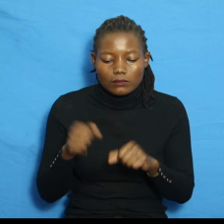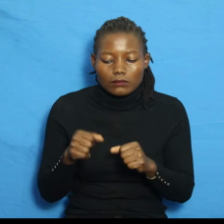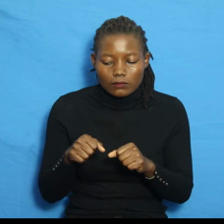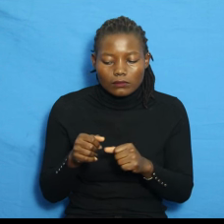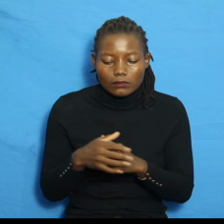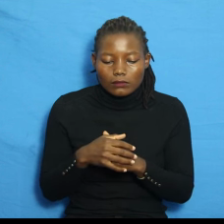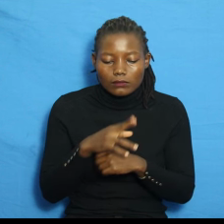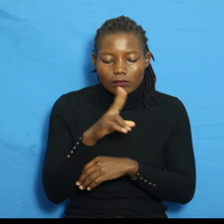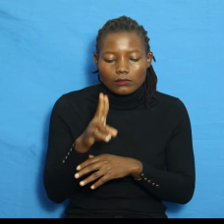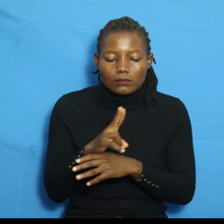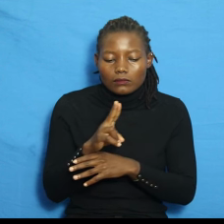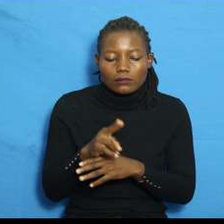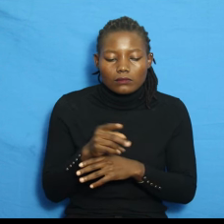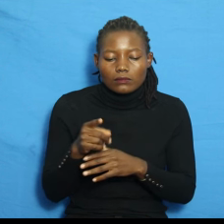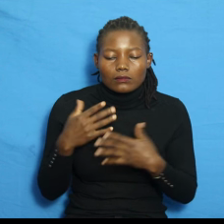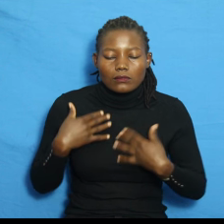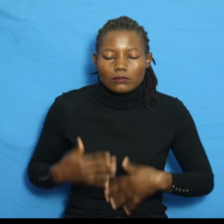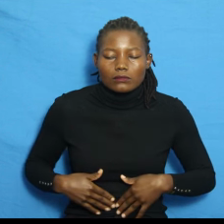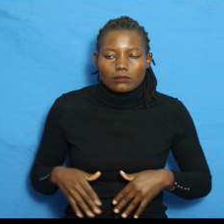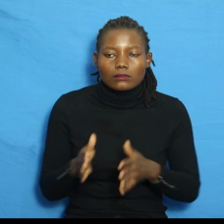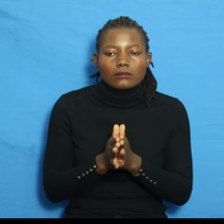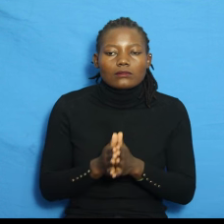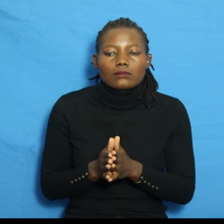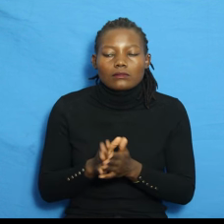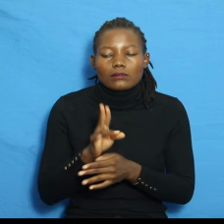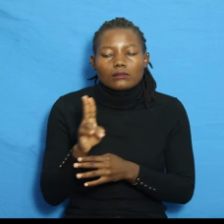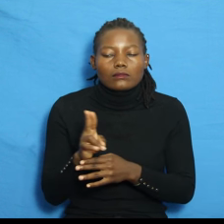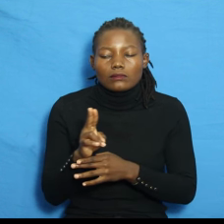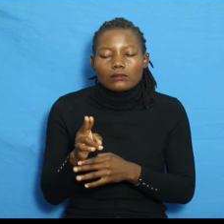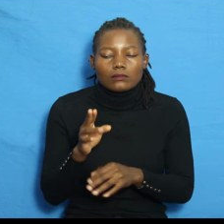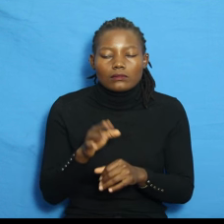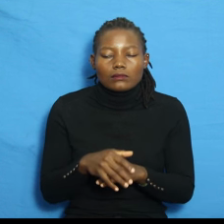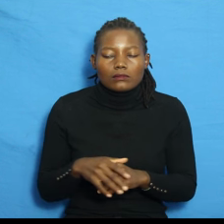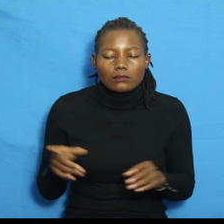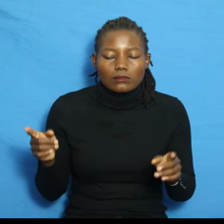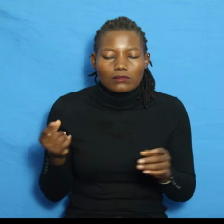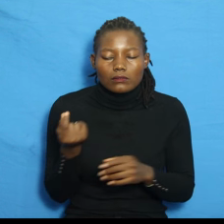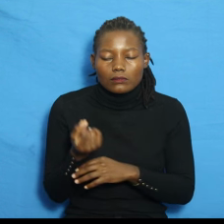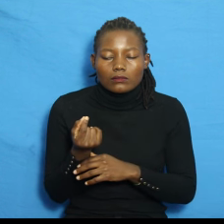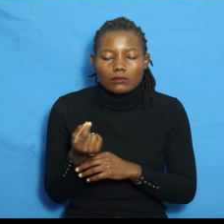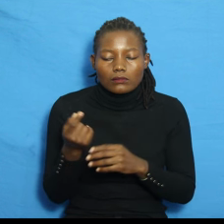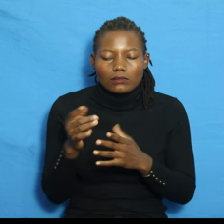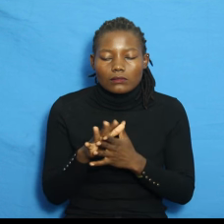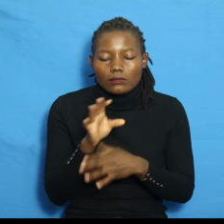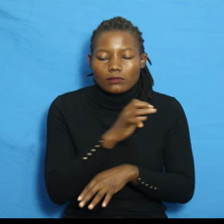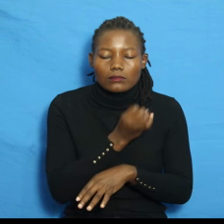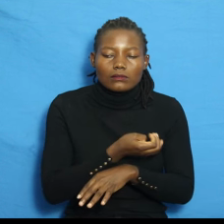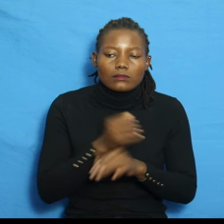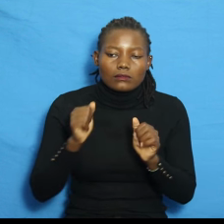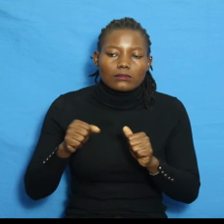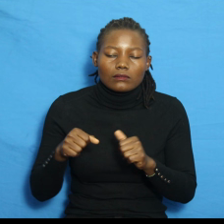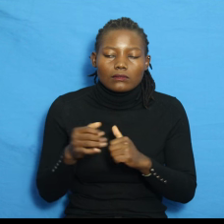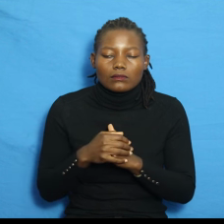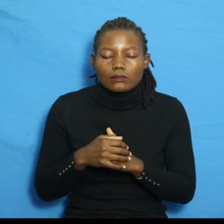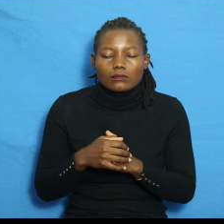and how can you effectively be able to use this body and use as